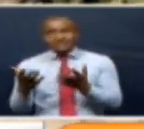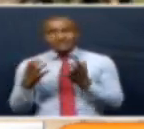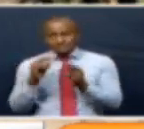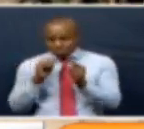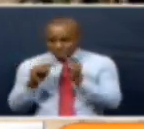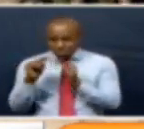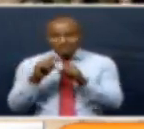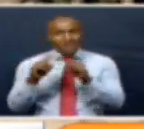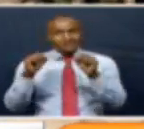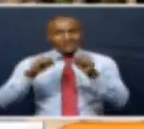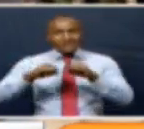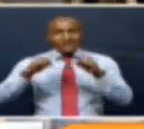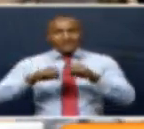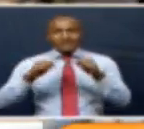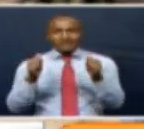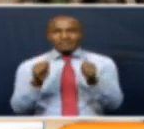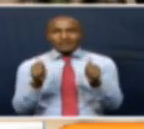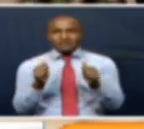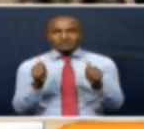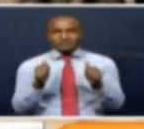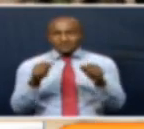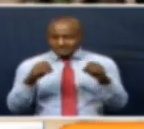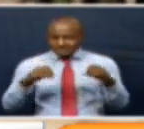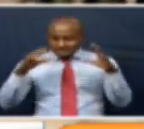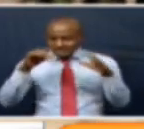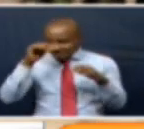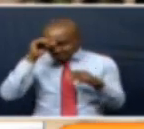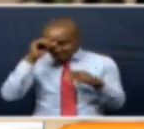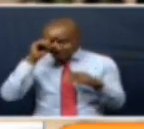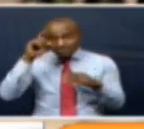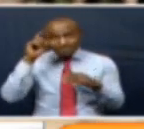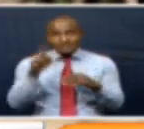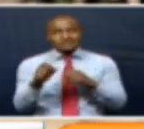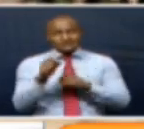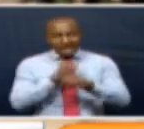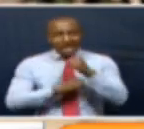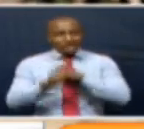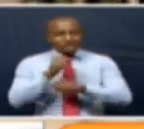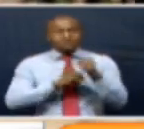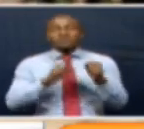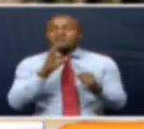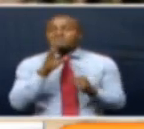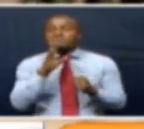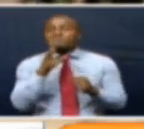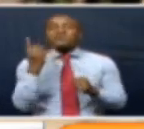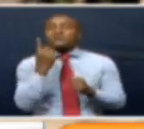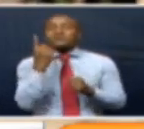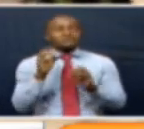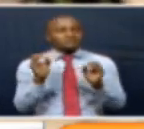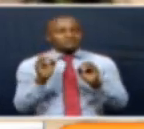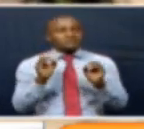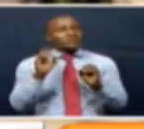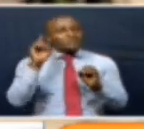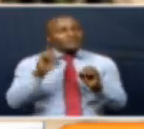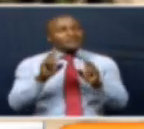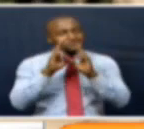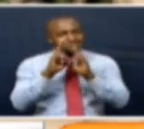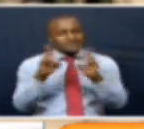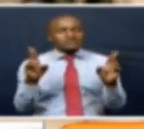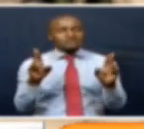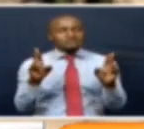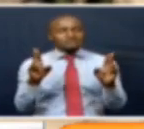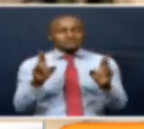being reached here, it is clear that the government needs to do more than just talk to ensure peace and stability prevails.